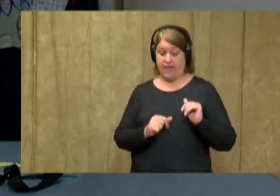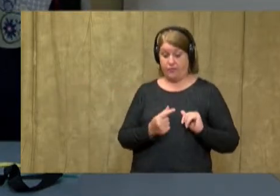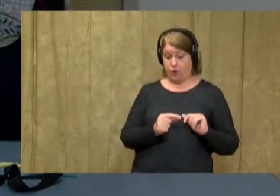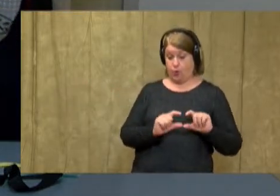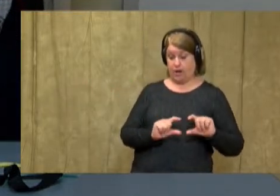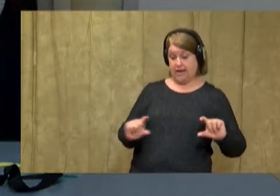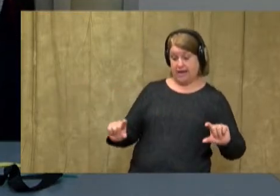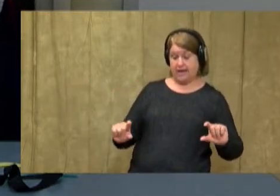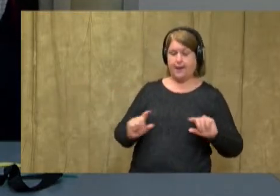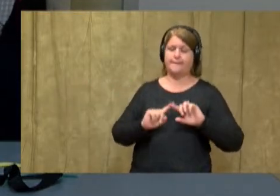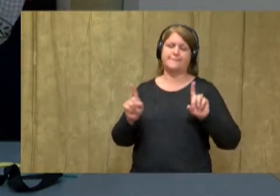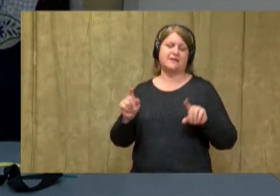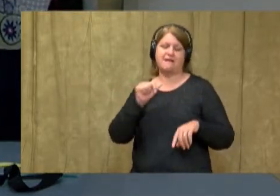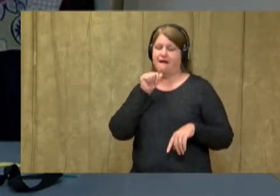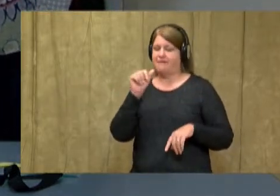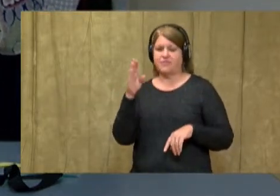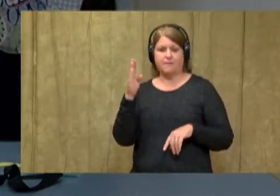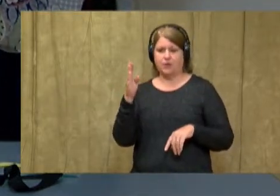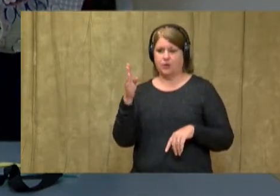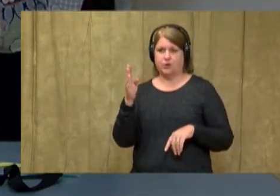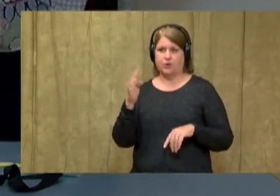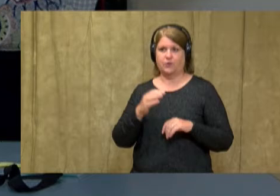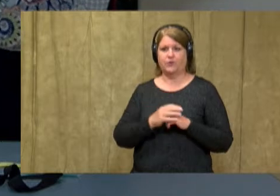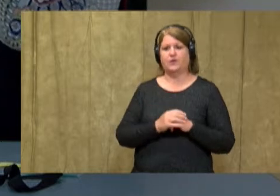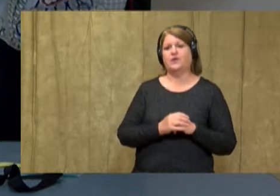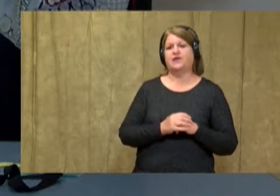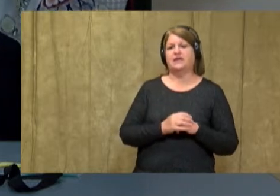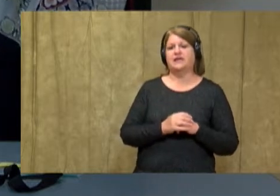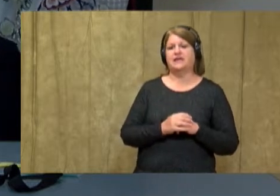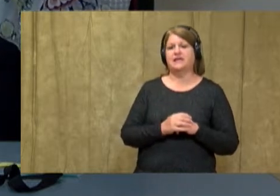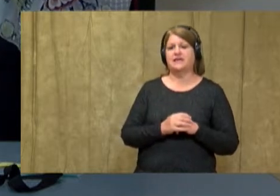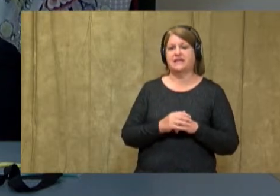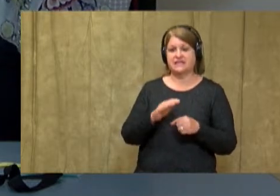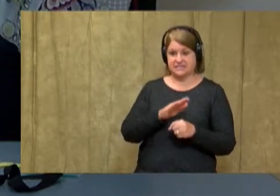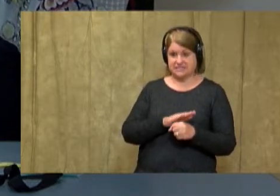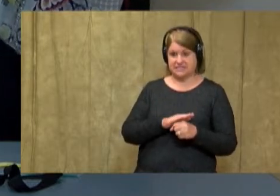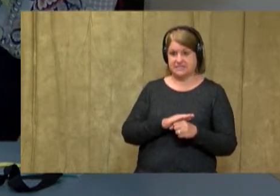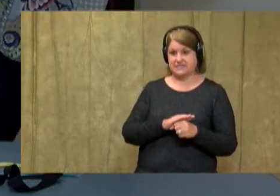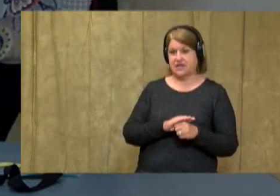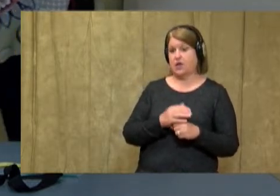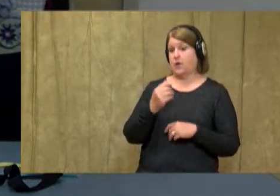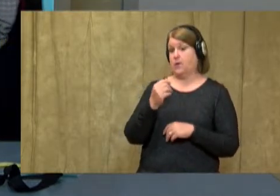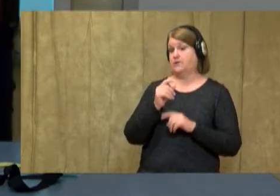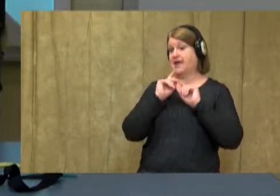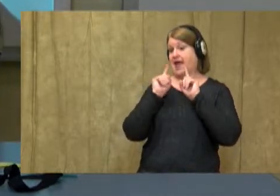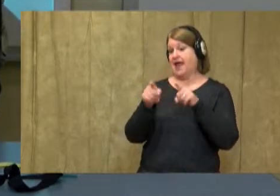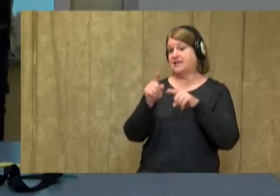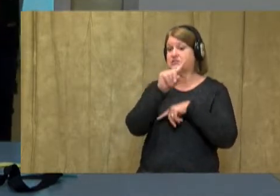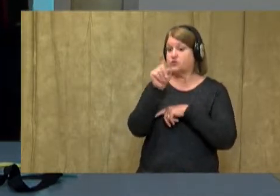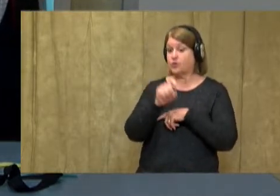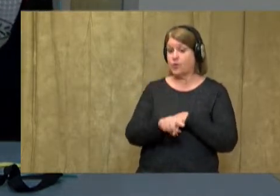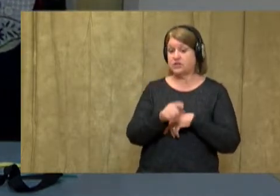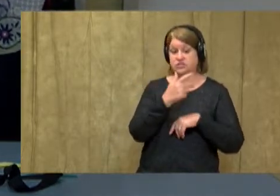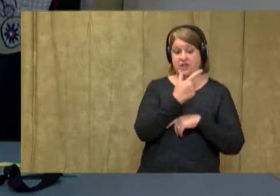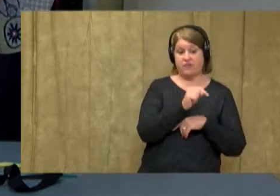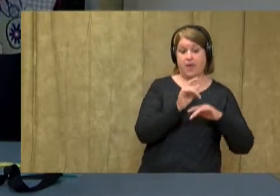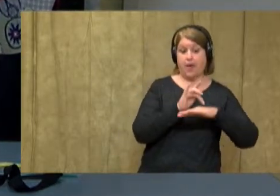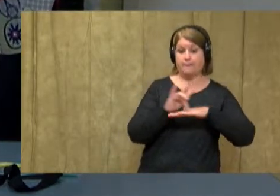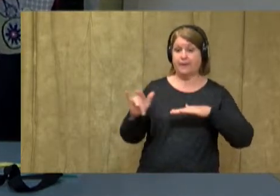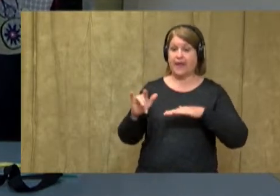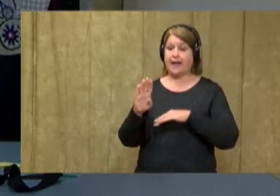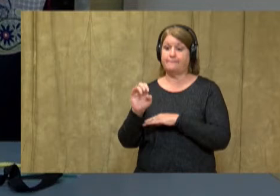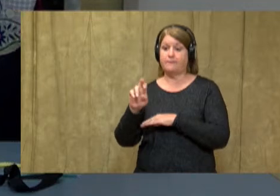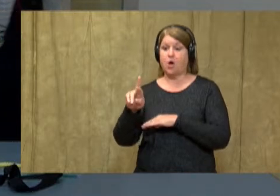This one is the longest. So filling it back into our question, the blank bar is the